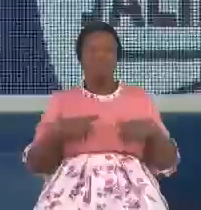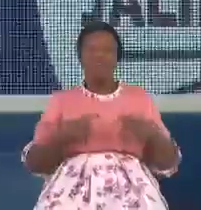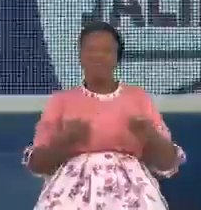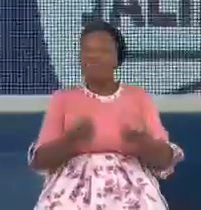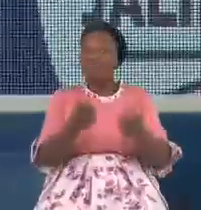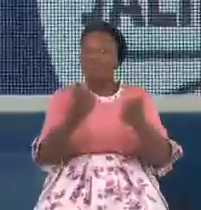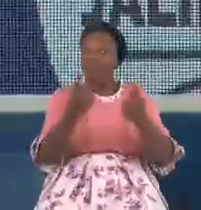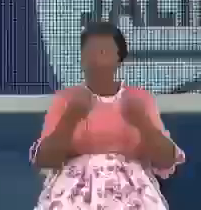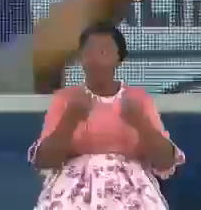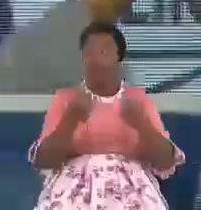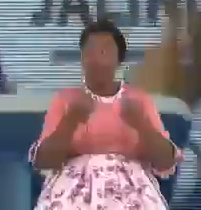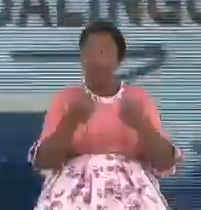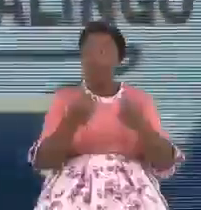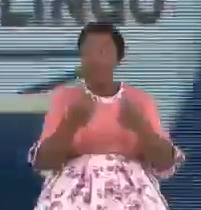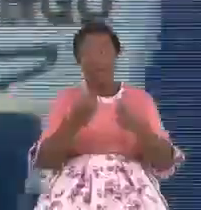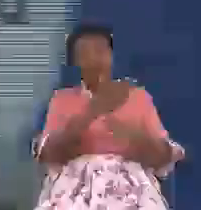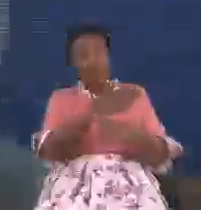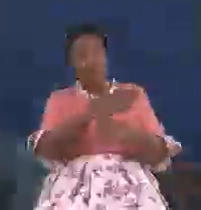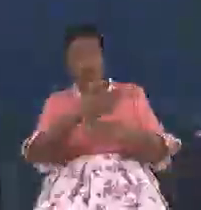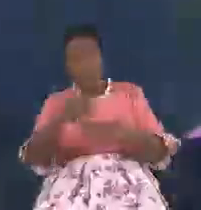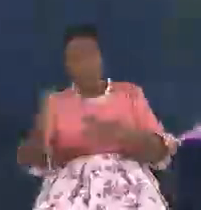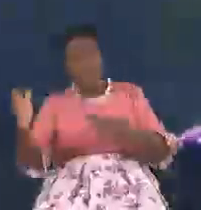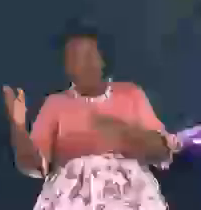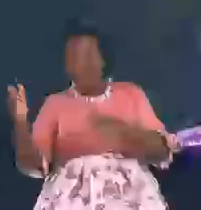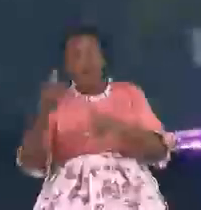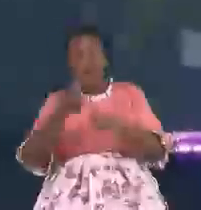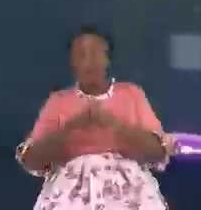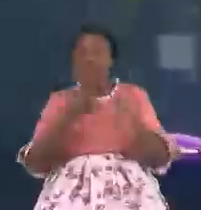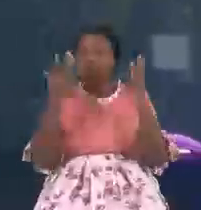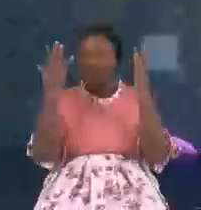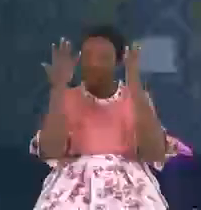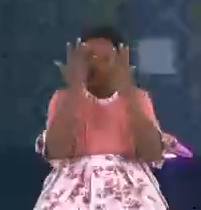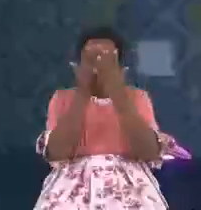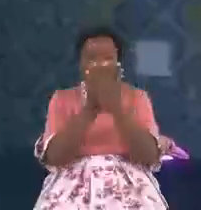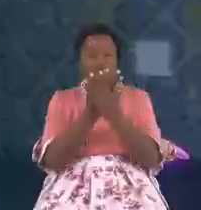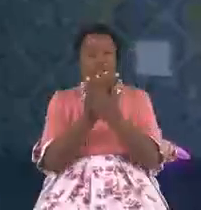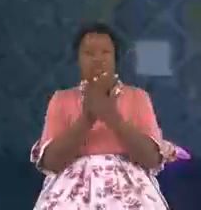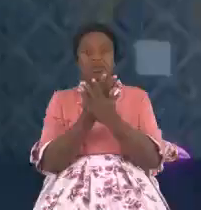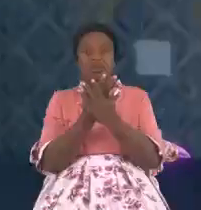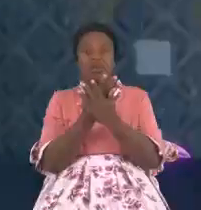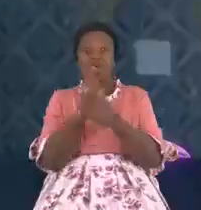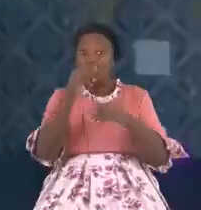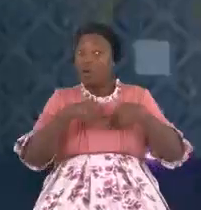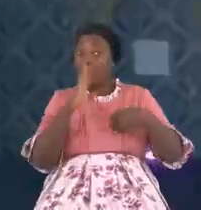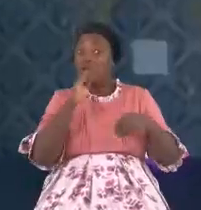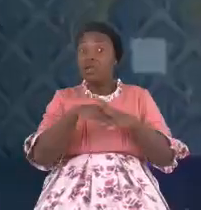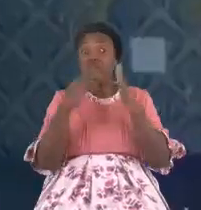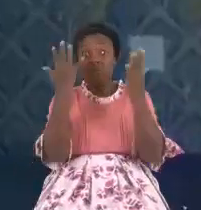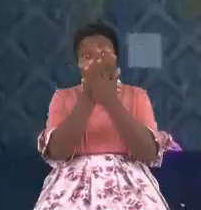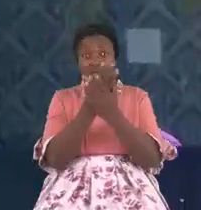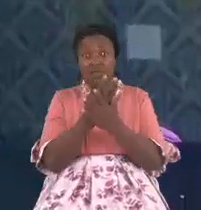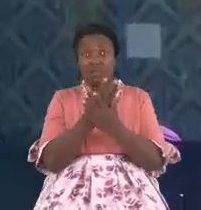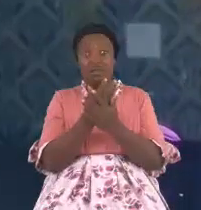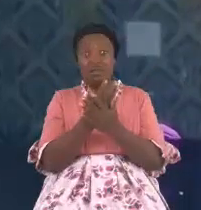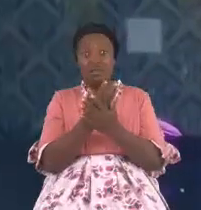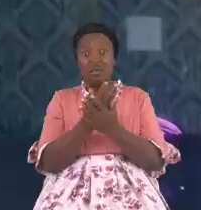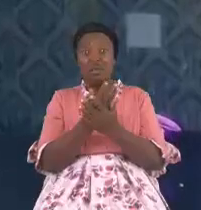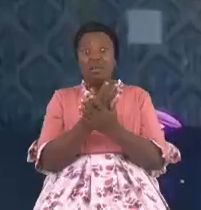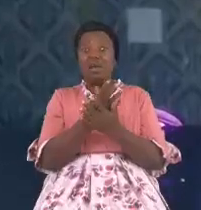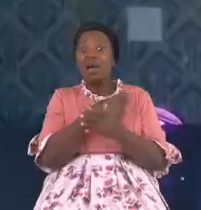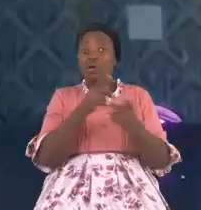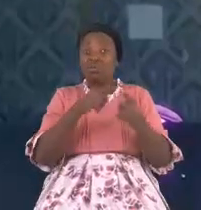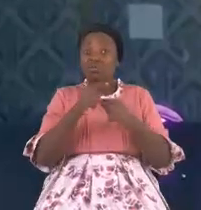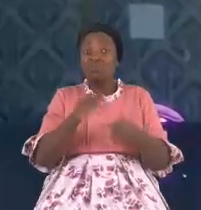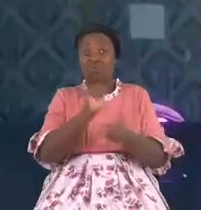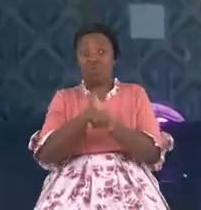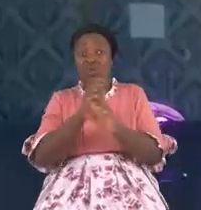away from darkness you've been in darkness of preaching on the paths of darkness